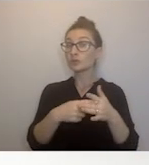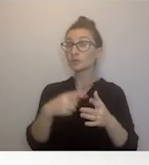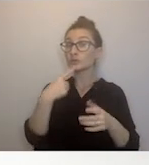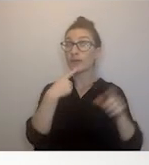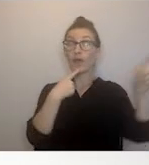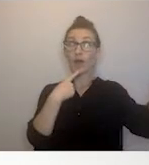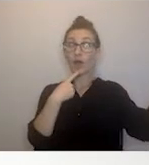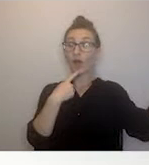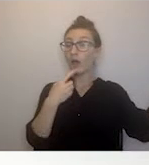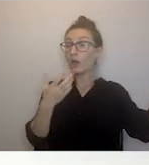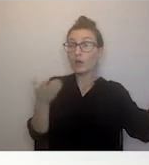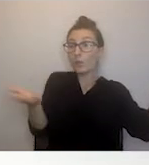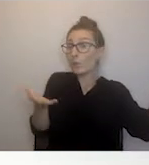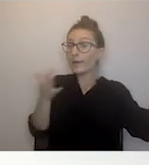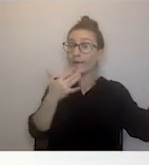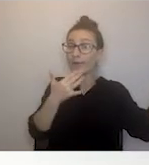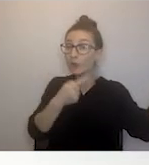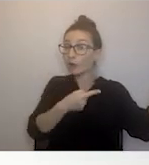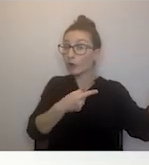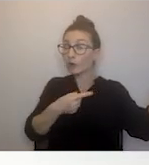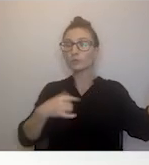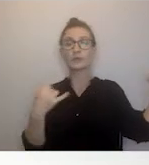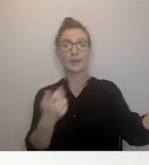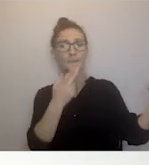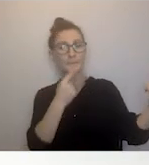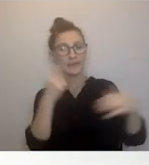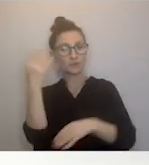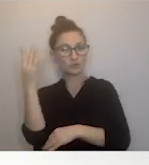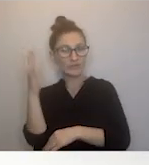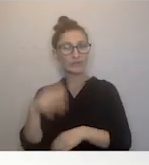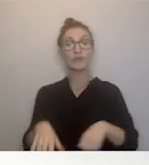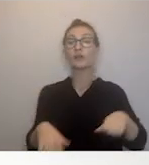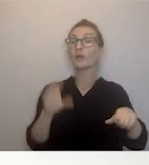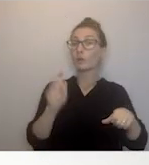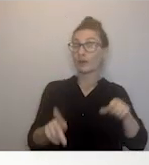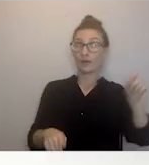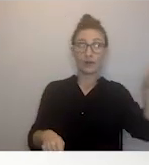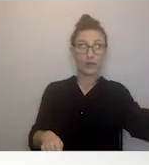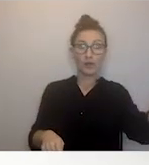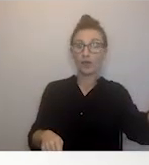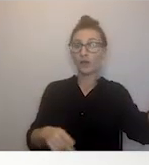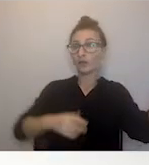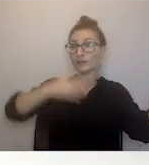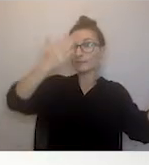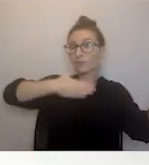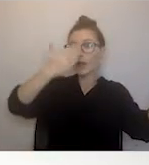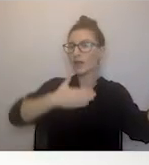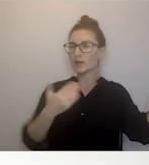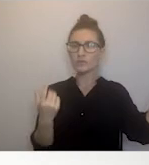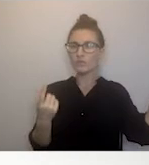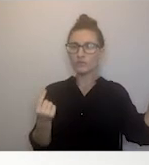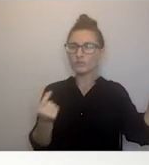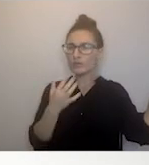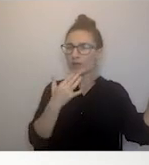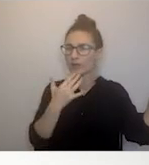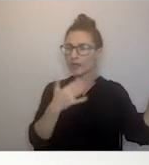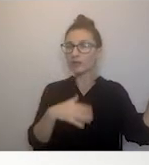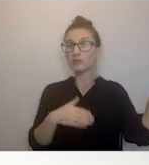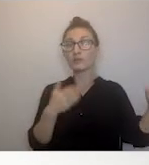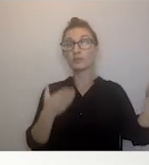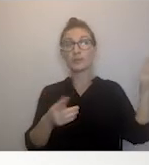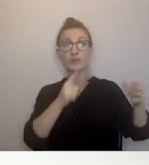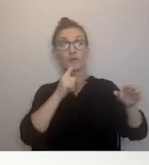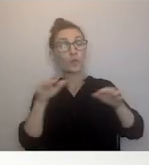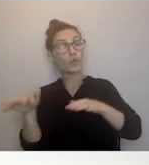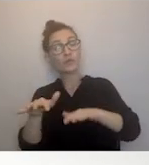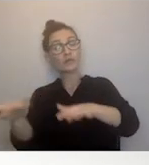start pointing at elements. You say, okay, well, what color is the tree? All right, so now we have pink tree. What color is the foreground, or what's the